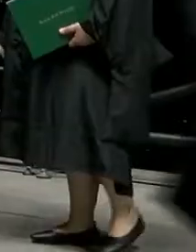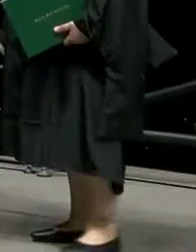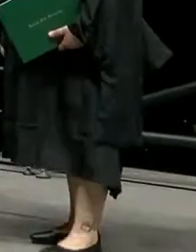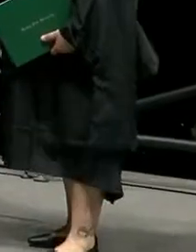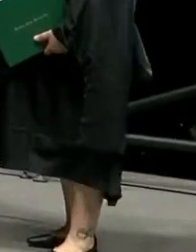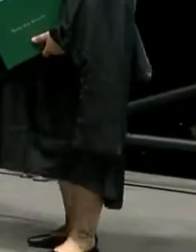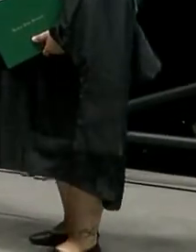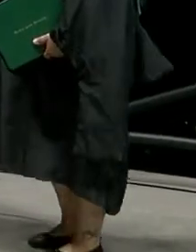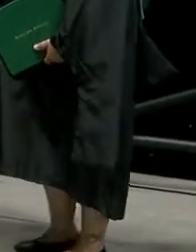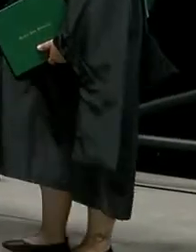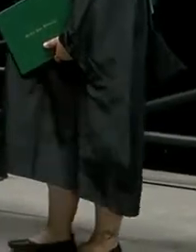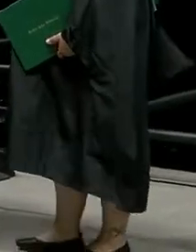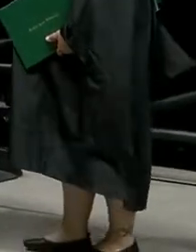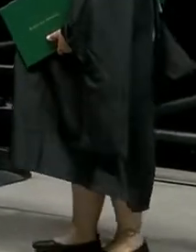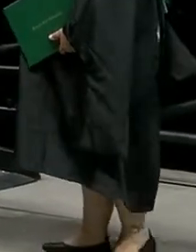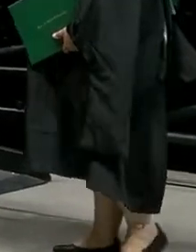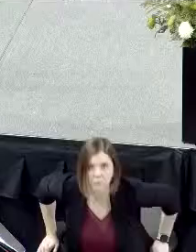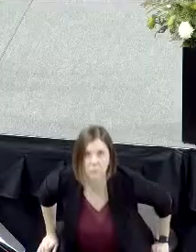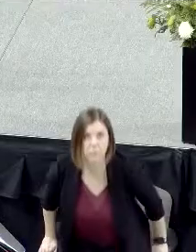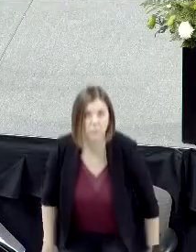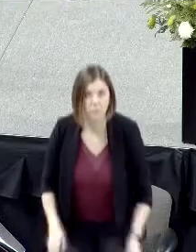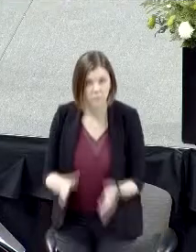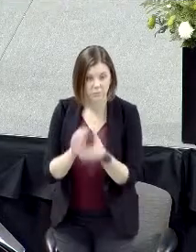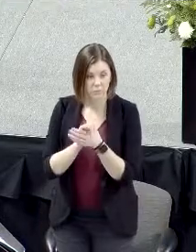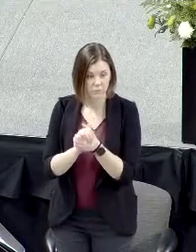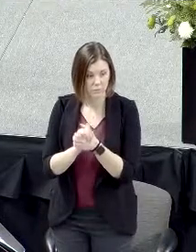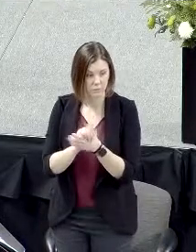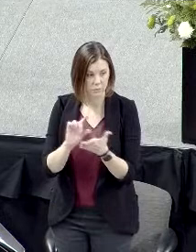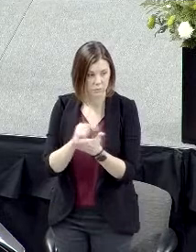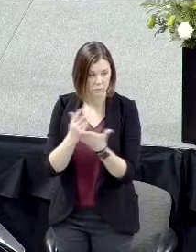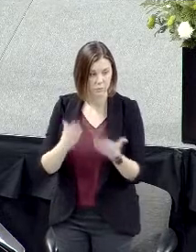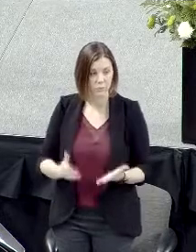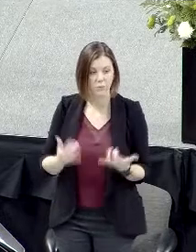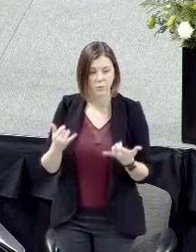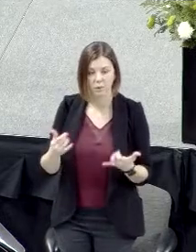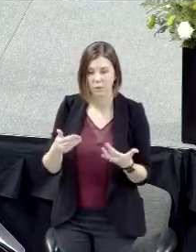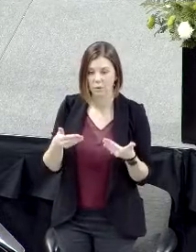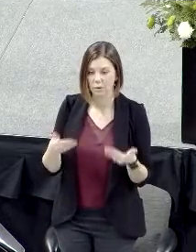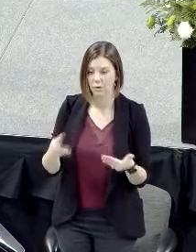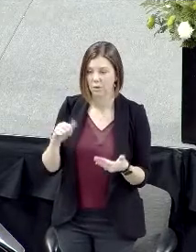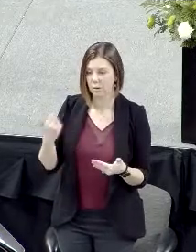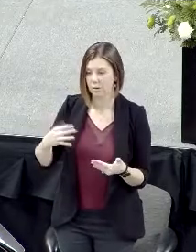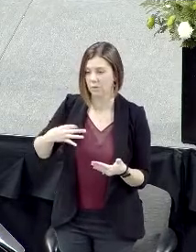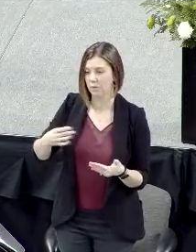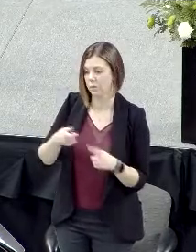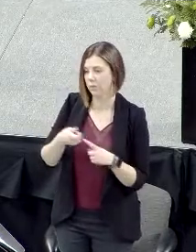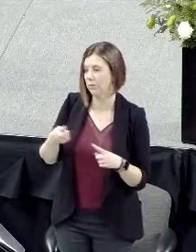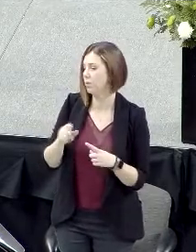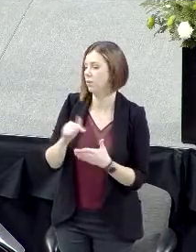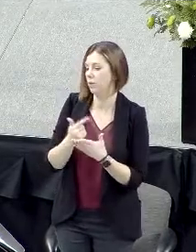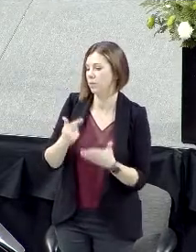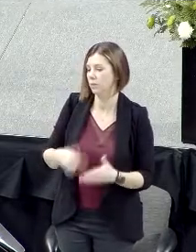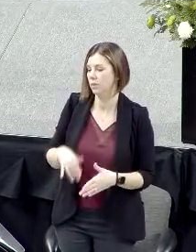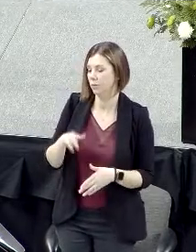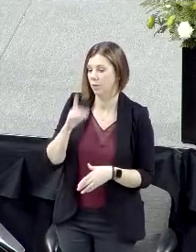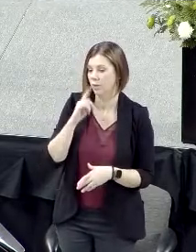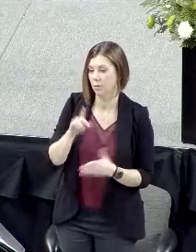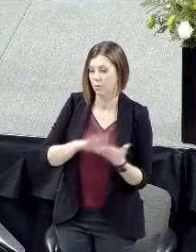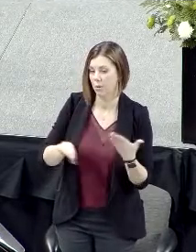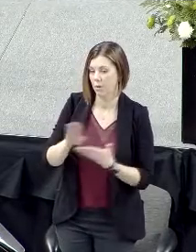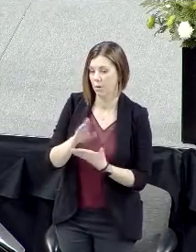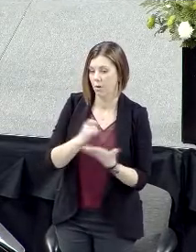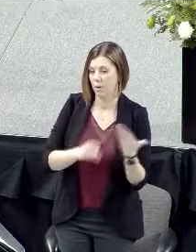Congratulations, graduates. Will the remaining candidates for graduation from the College of Arts, Education, and